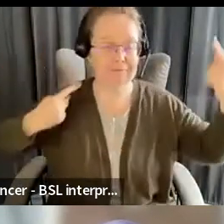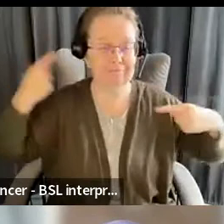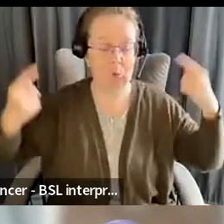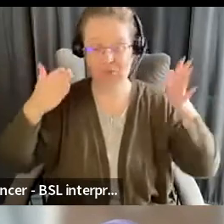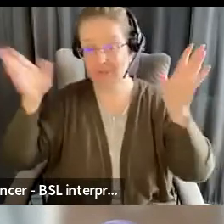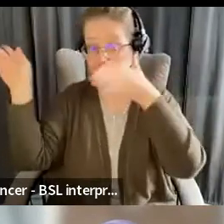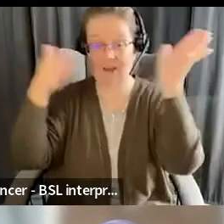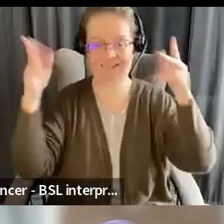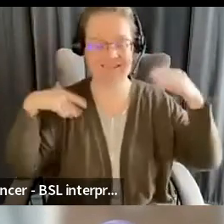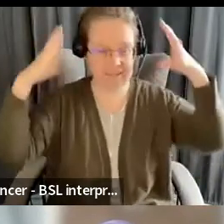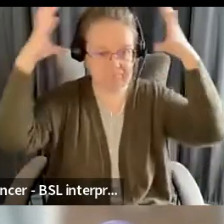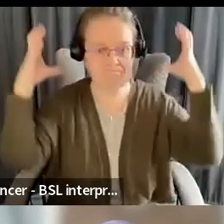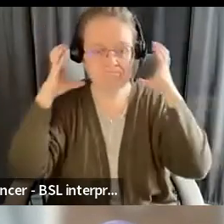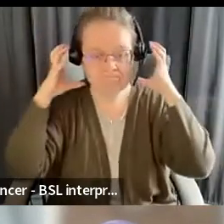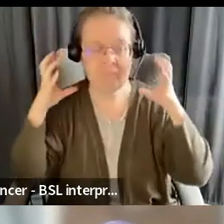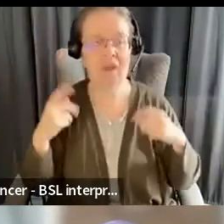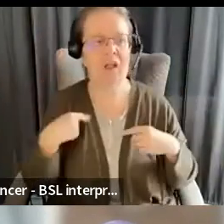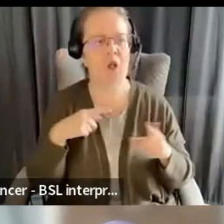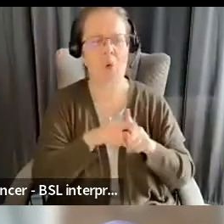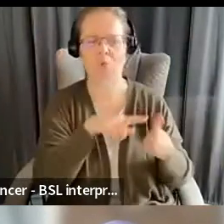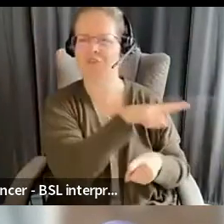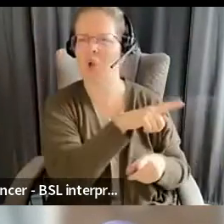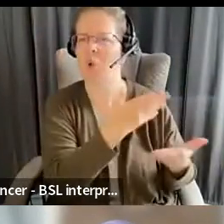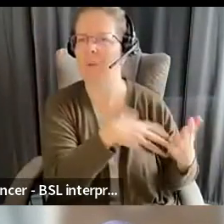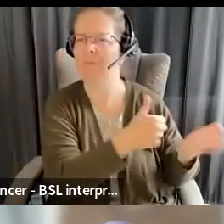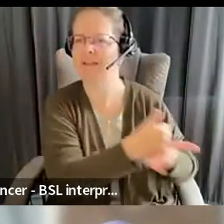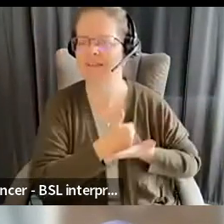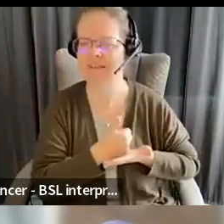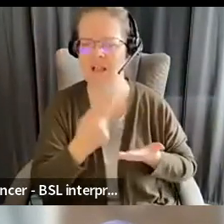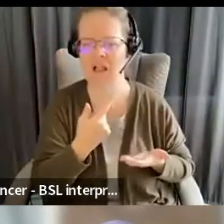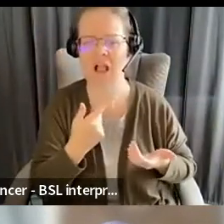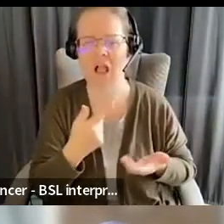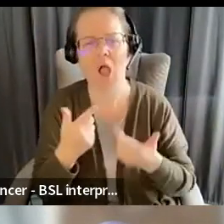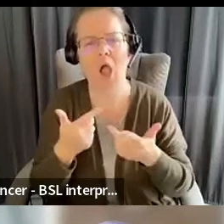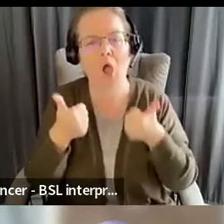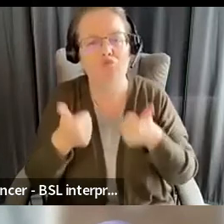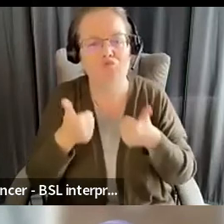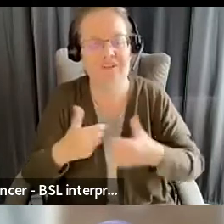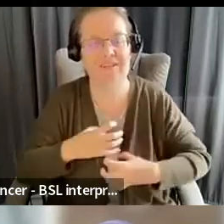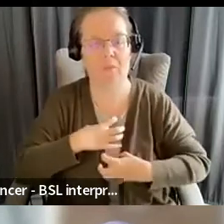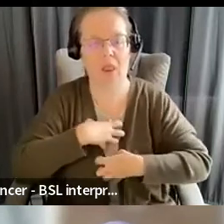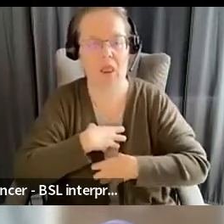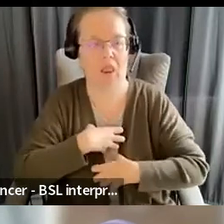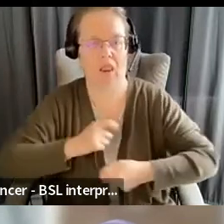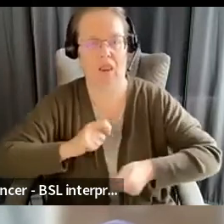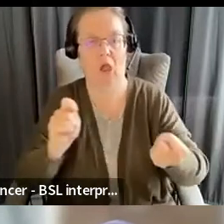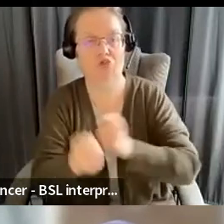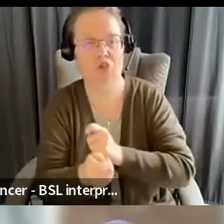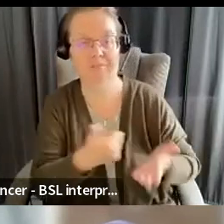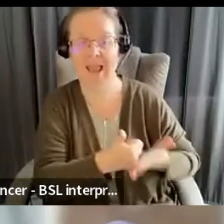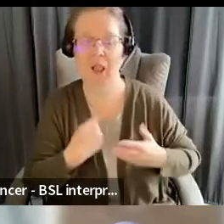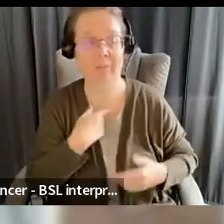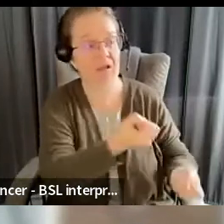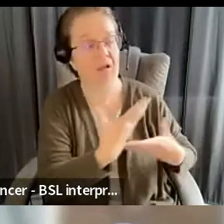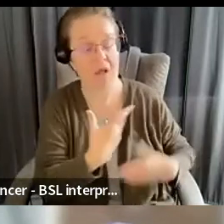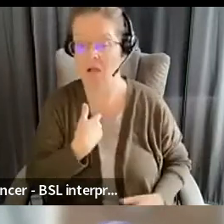distracting. He also has sort of shared with me about reasonable adjustments that would help me. So I get